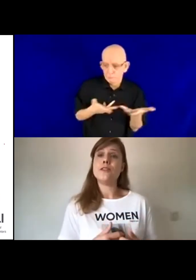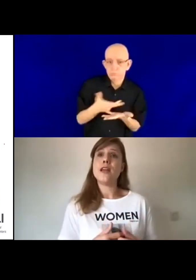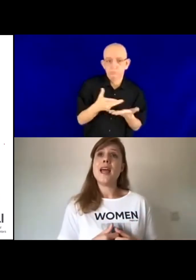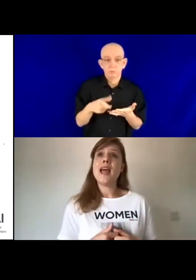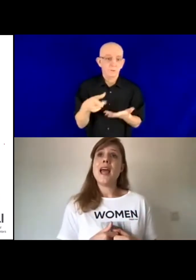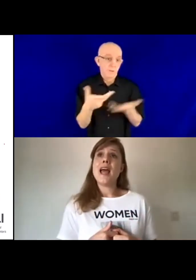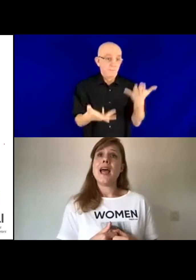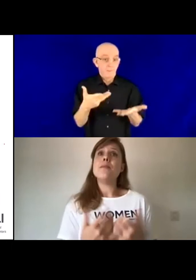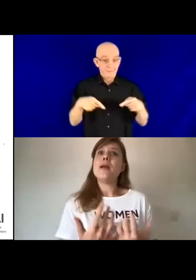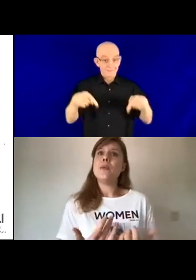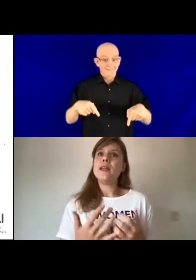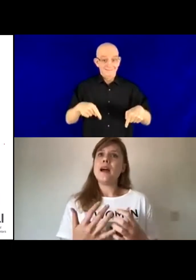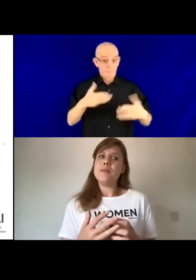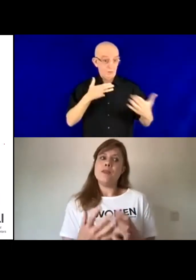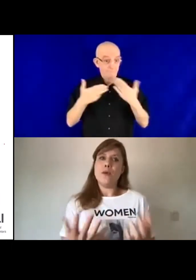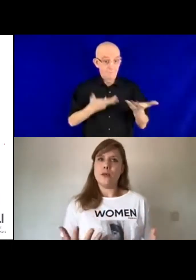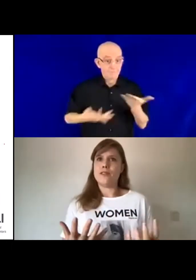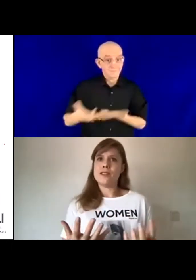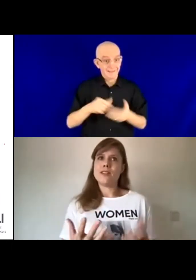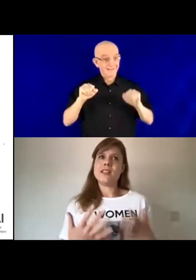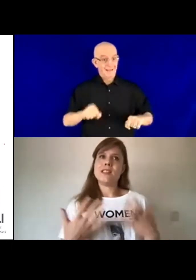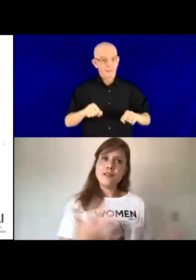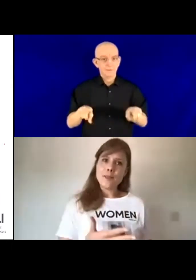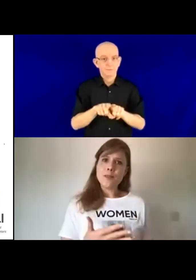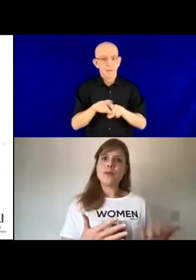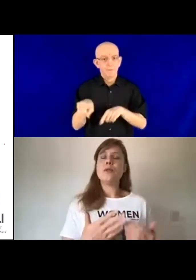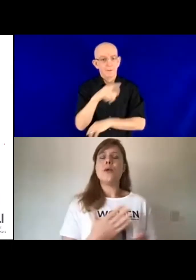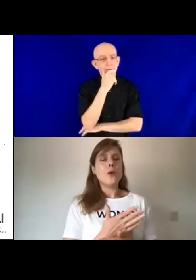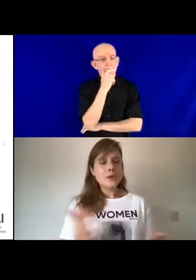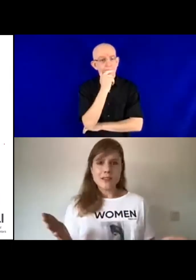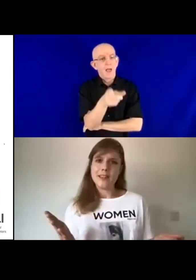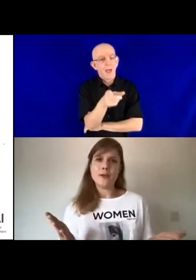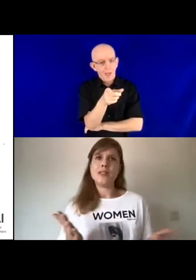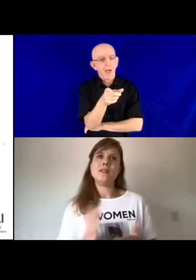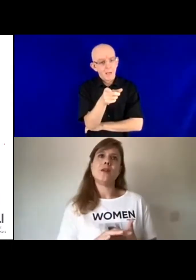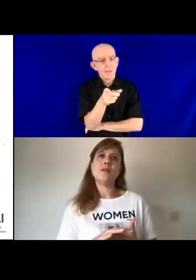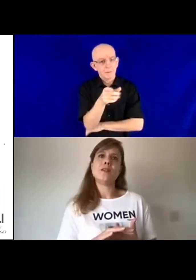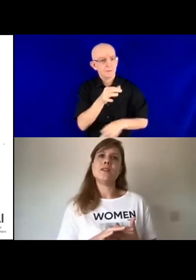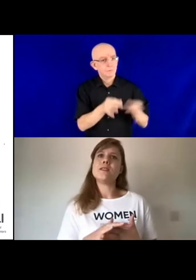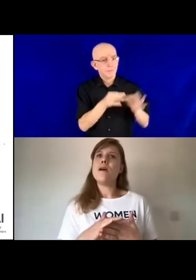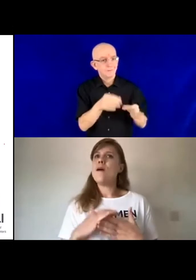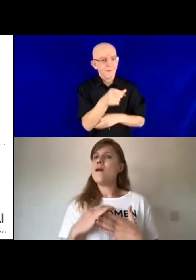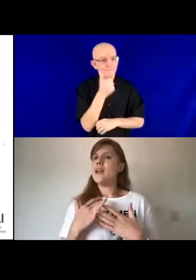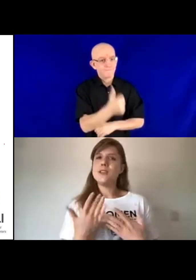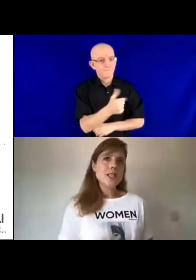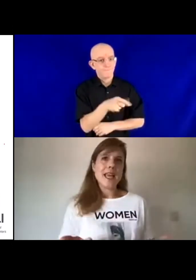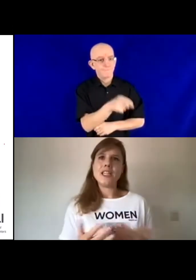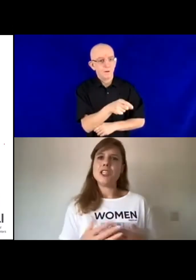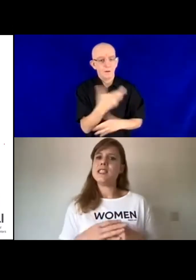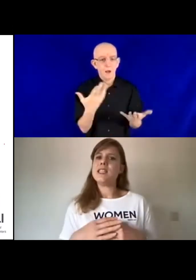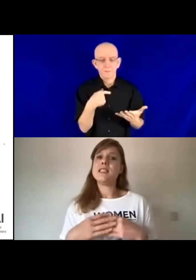evolve. And by we, I mean all of us, deaf people, all sign language interpreters,